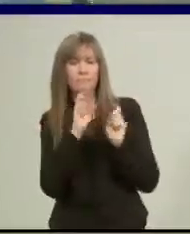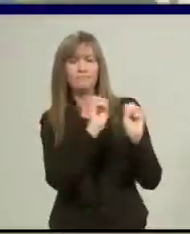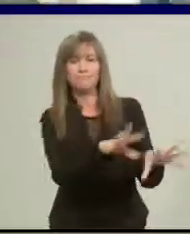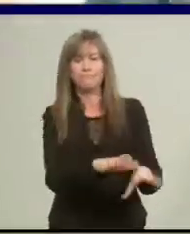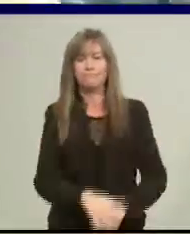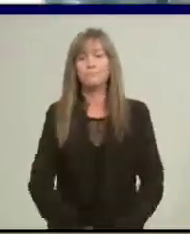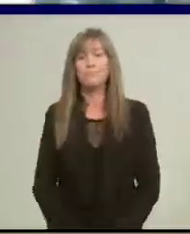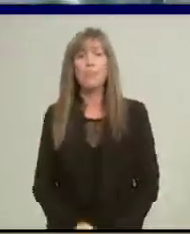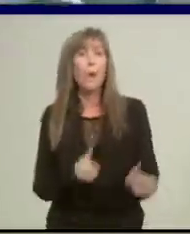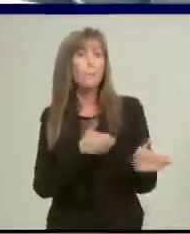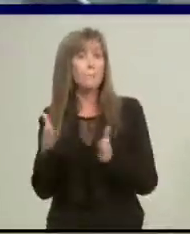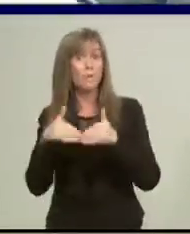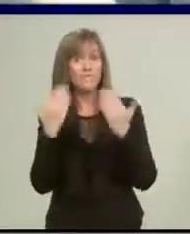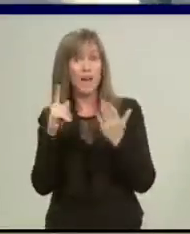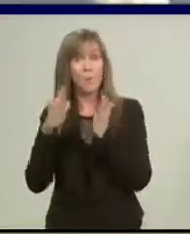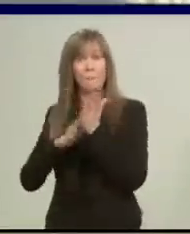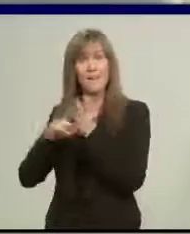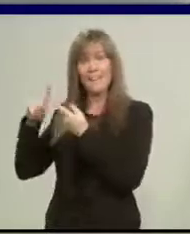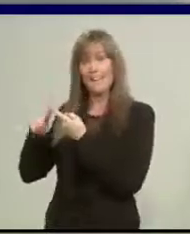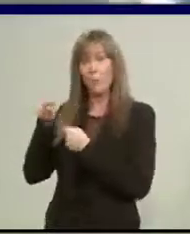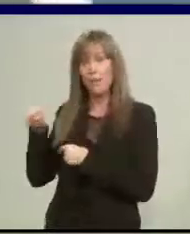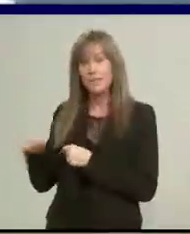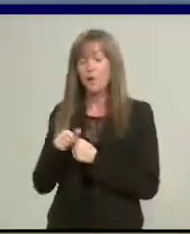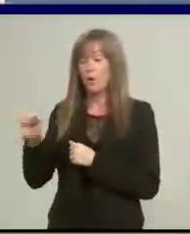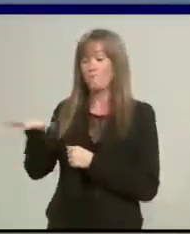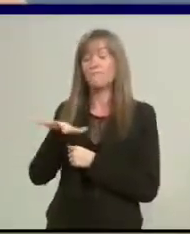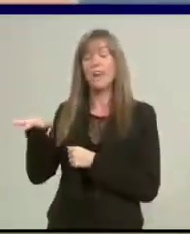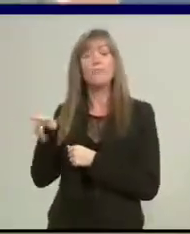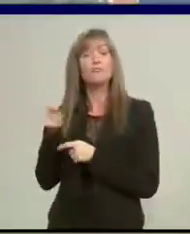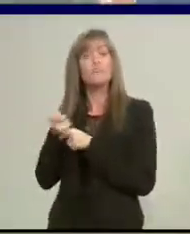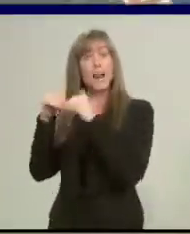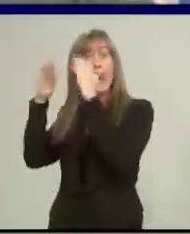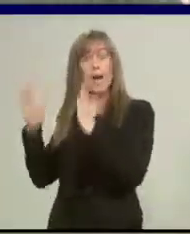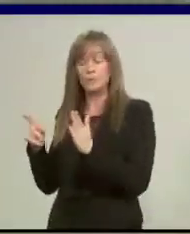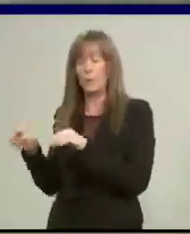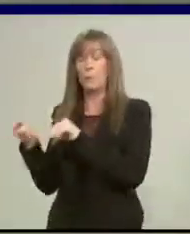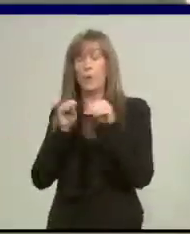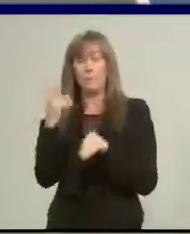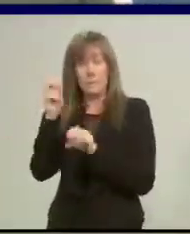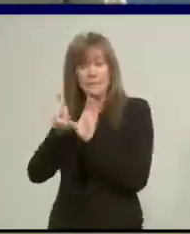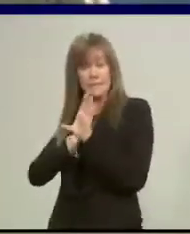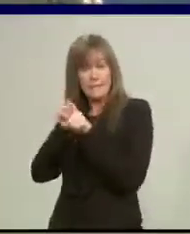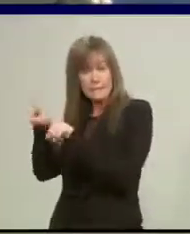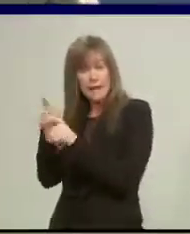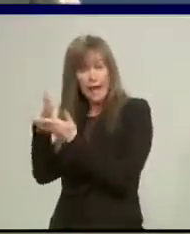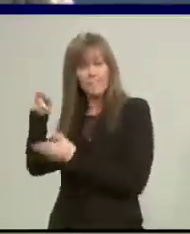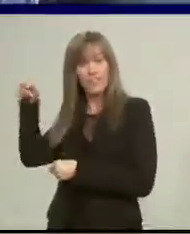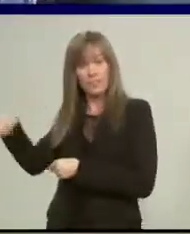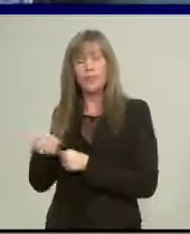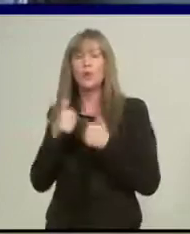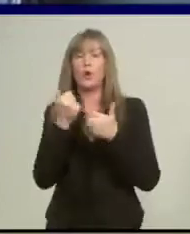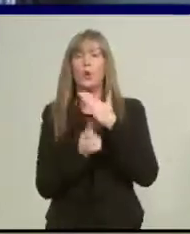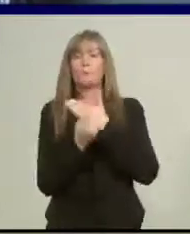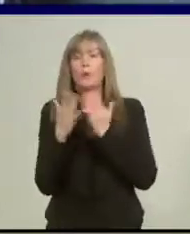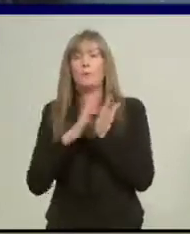It's moving day for Megan Eotua. Her family are moving out of their rental of more than 2 decades, and it's a great opportunity for Megan to